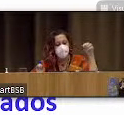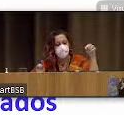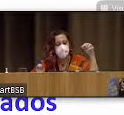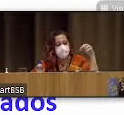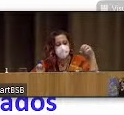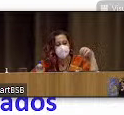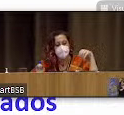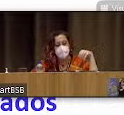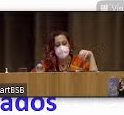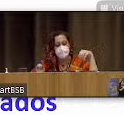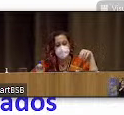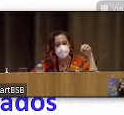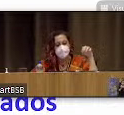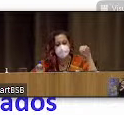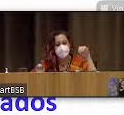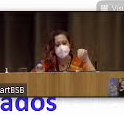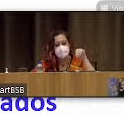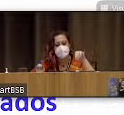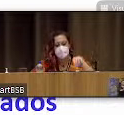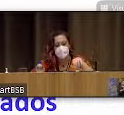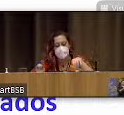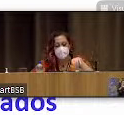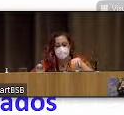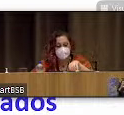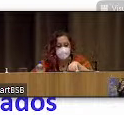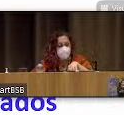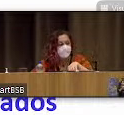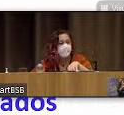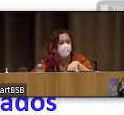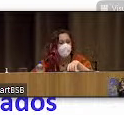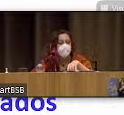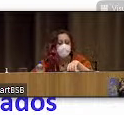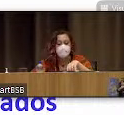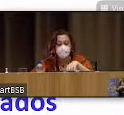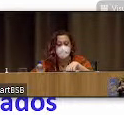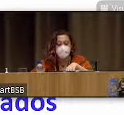first study is included from data in